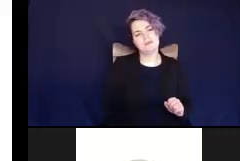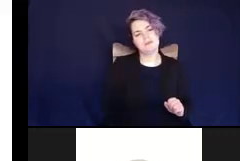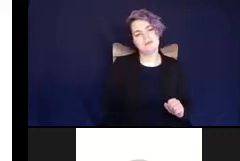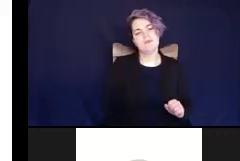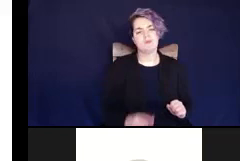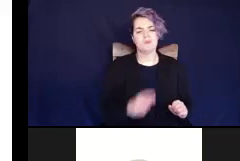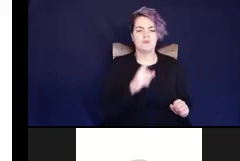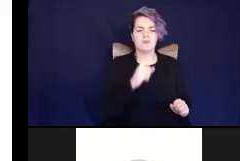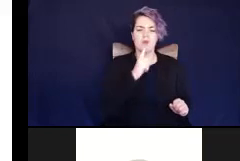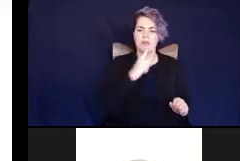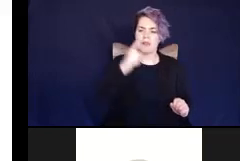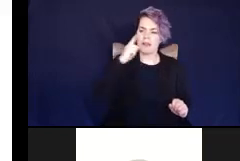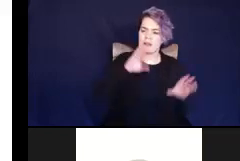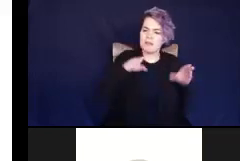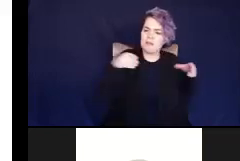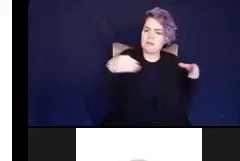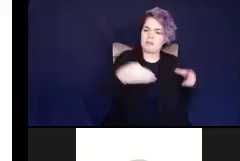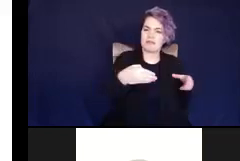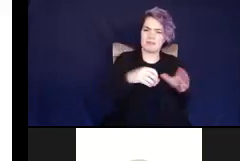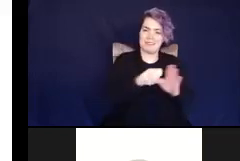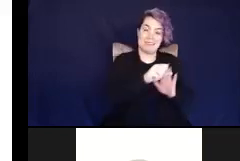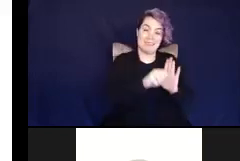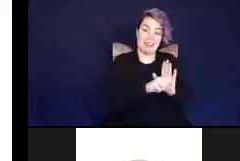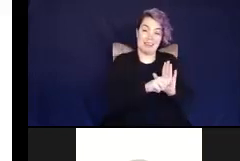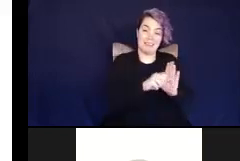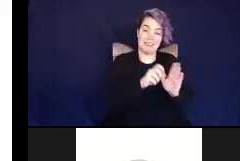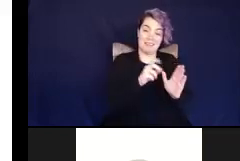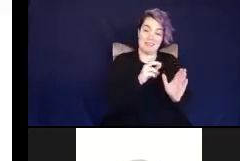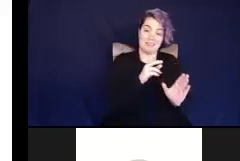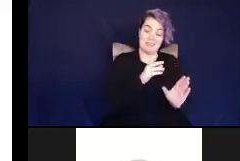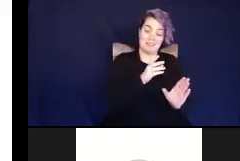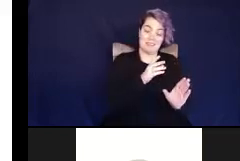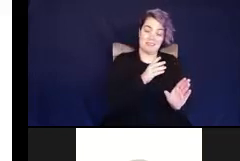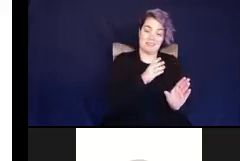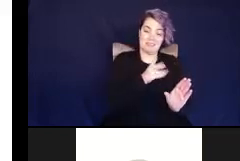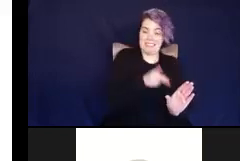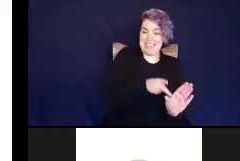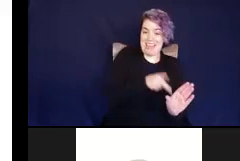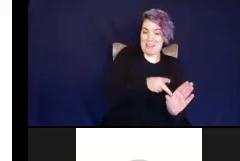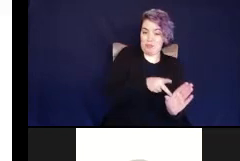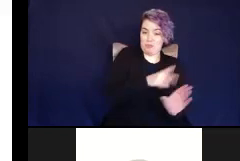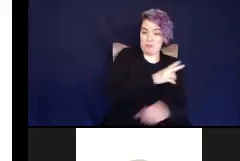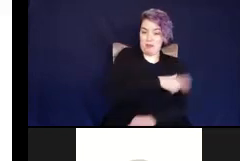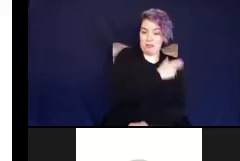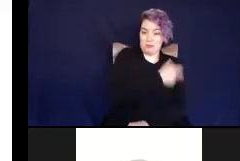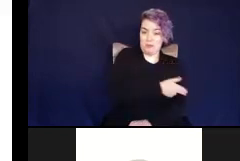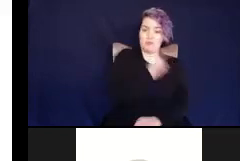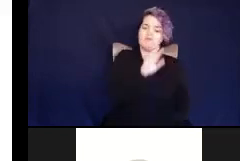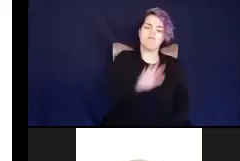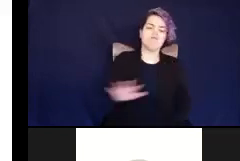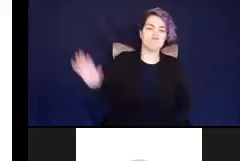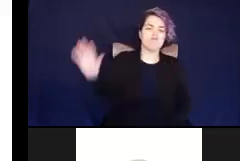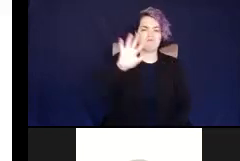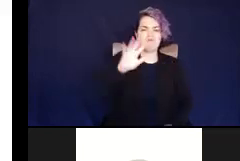state psychiatric hospitals. State psychiatric hospitals across the country did have a lot of outbreaks.